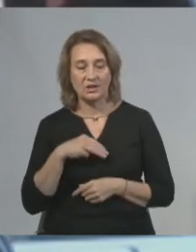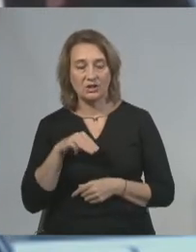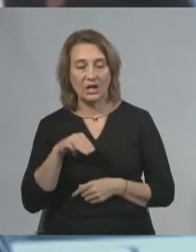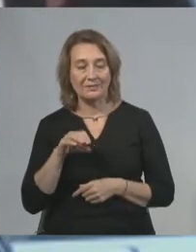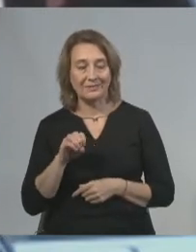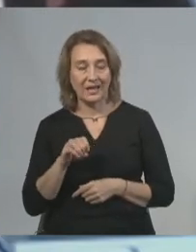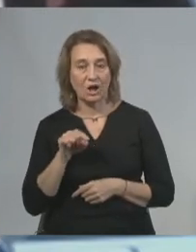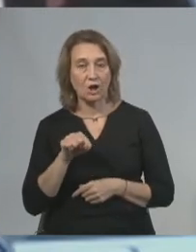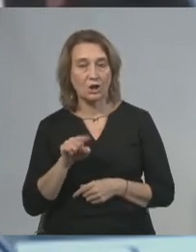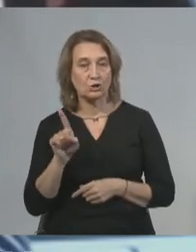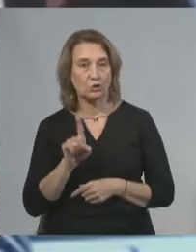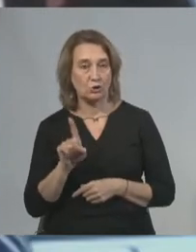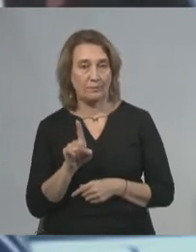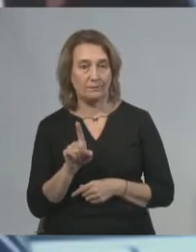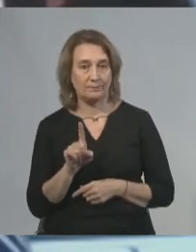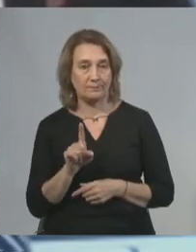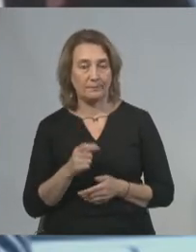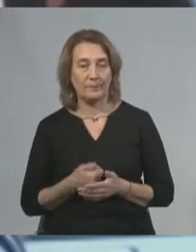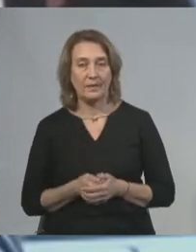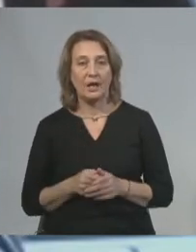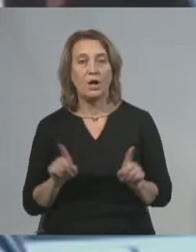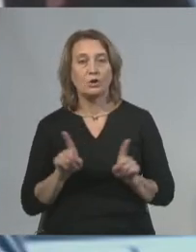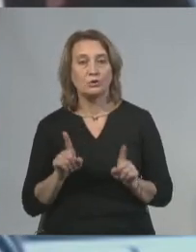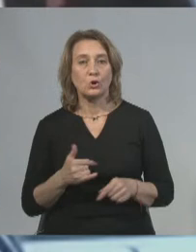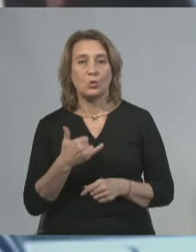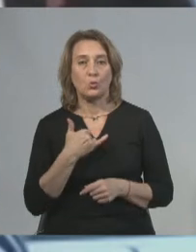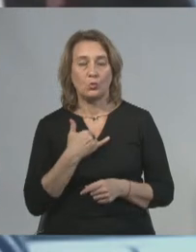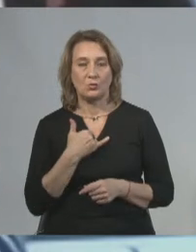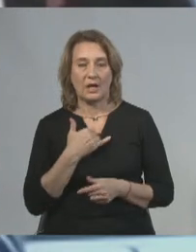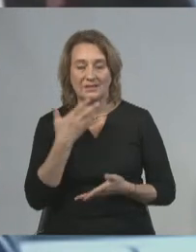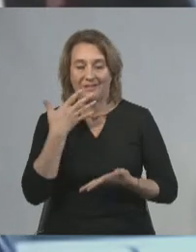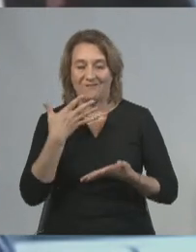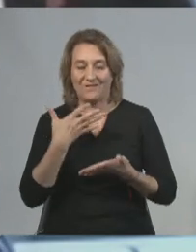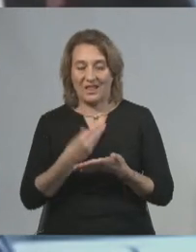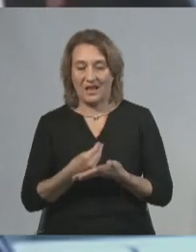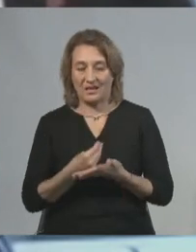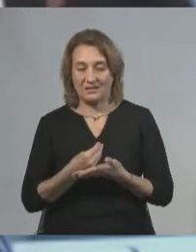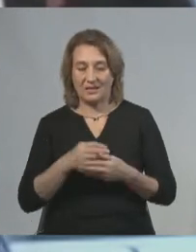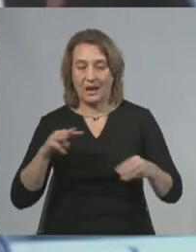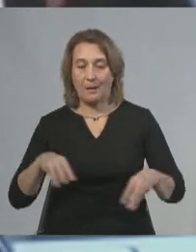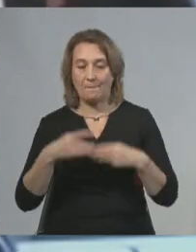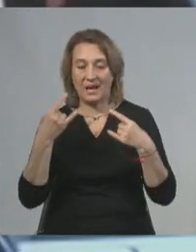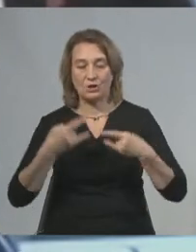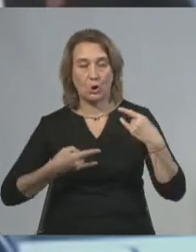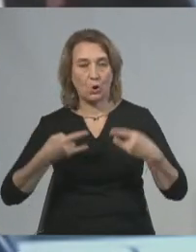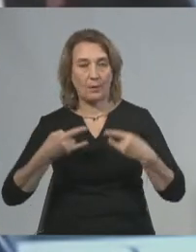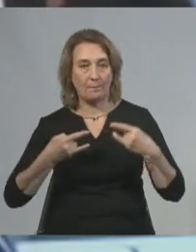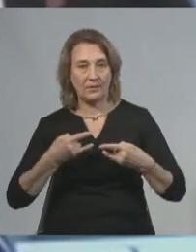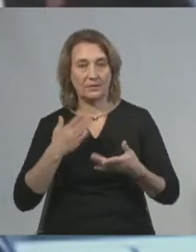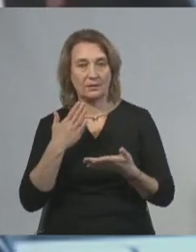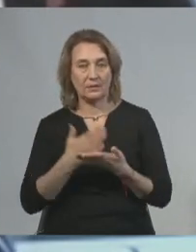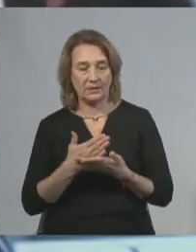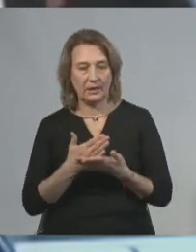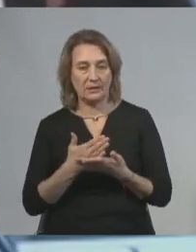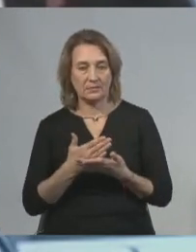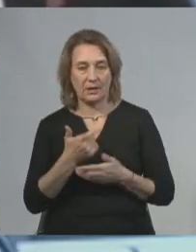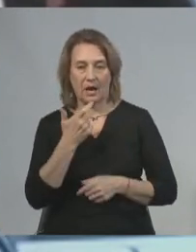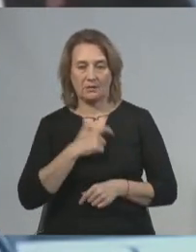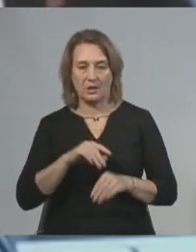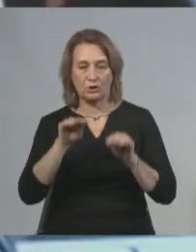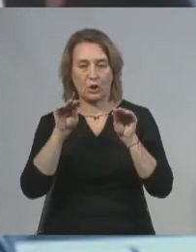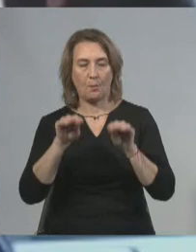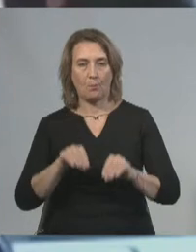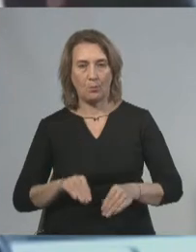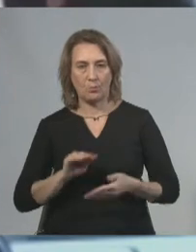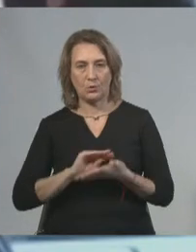within within our own companies uh certain protocols that uh that are being guided and i would say